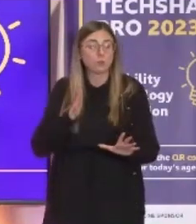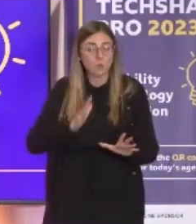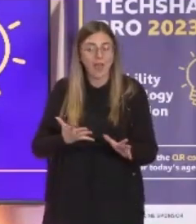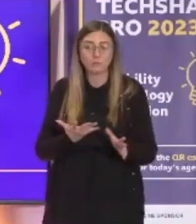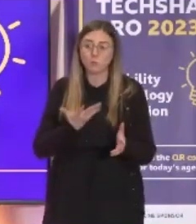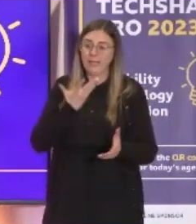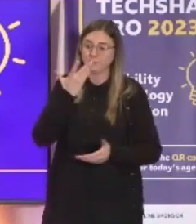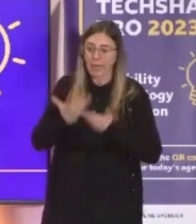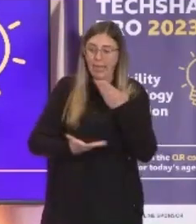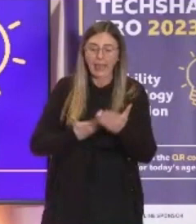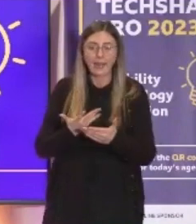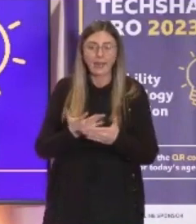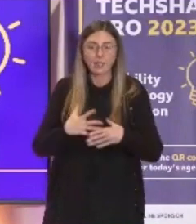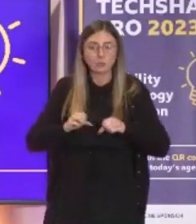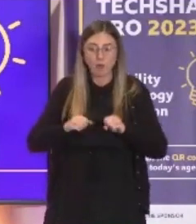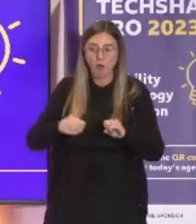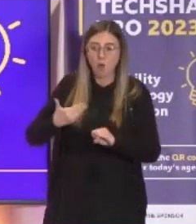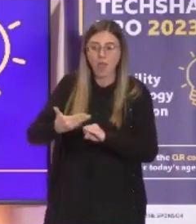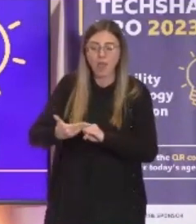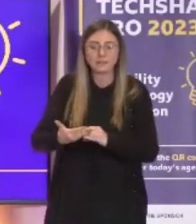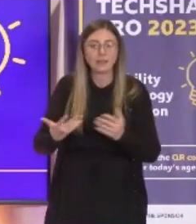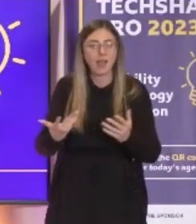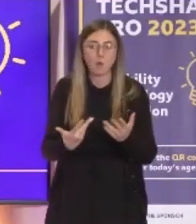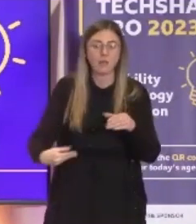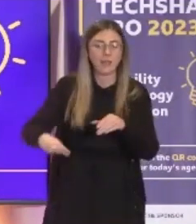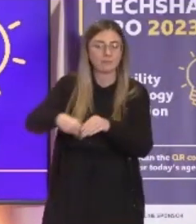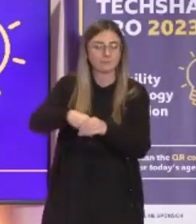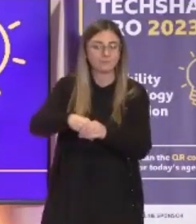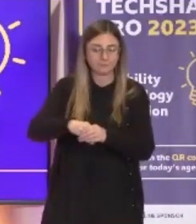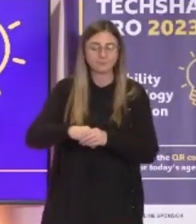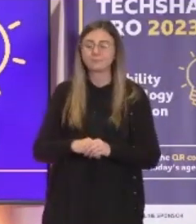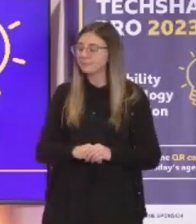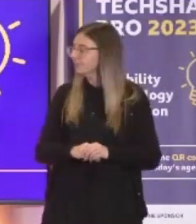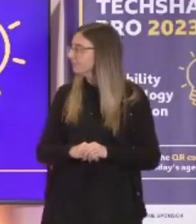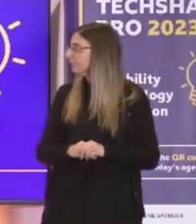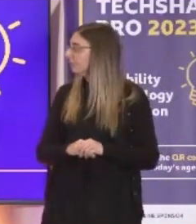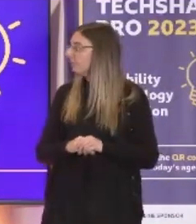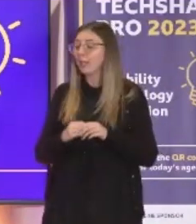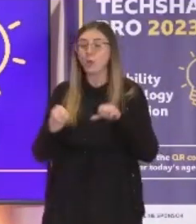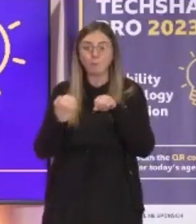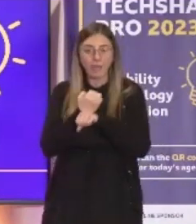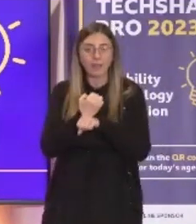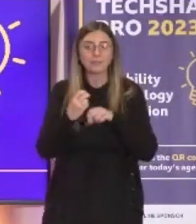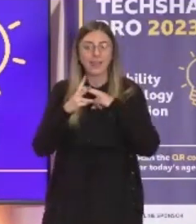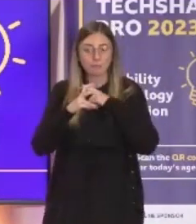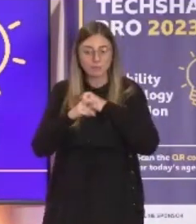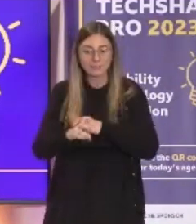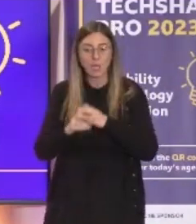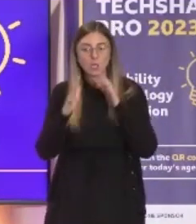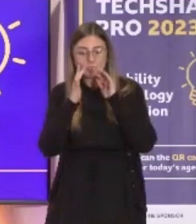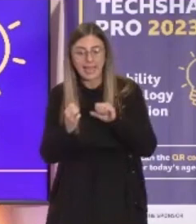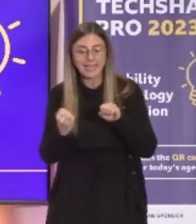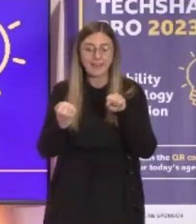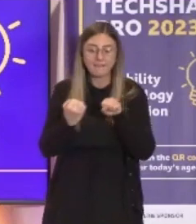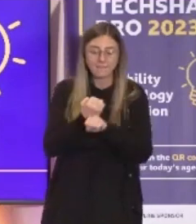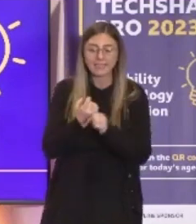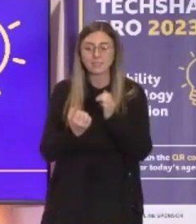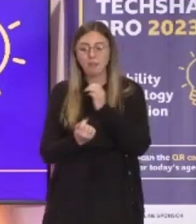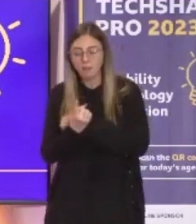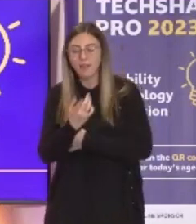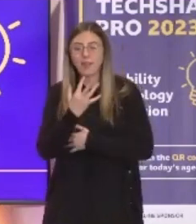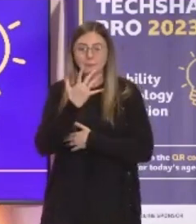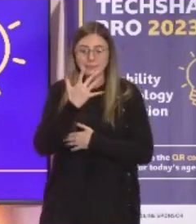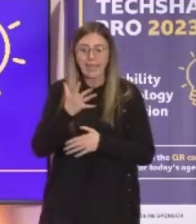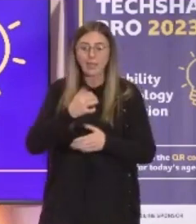of of when you take inclusion and then you build it and then you test it and then you fix it and then you test it. You sort of go both sides